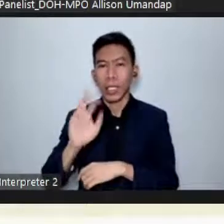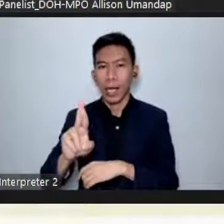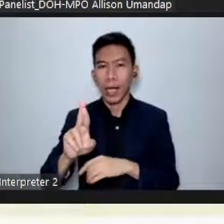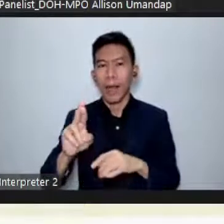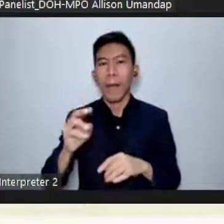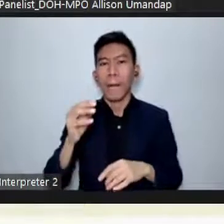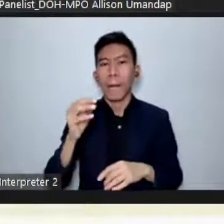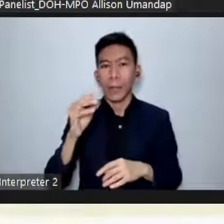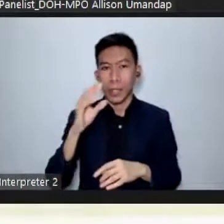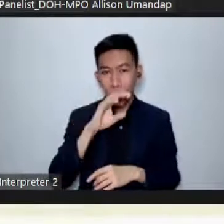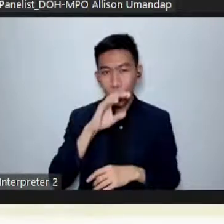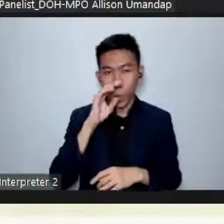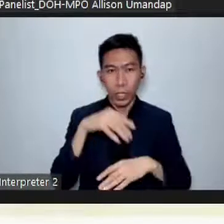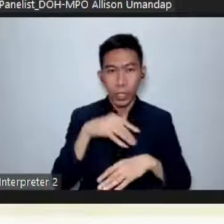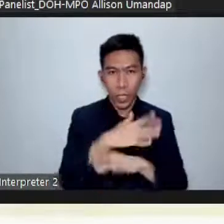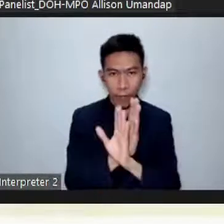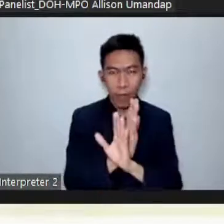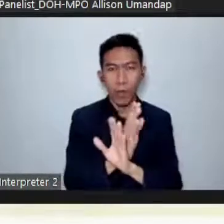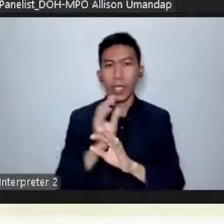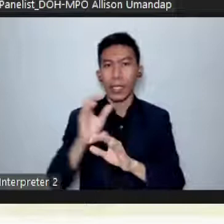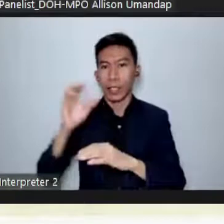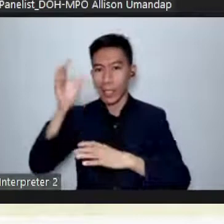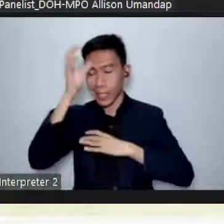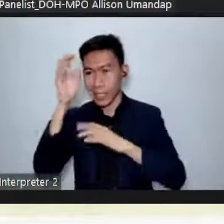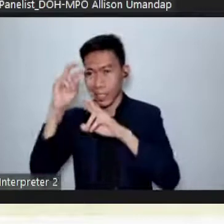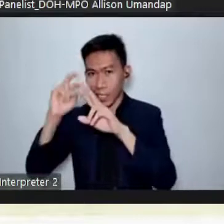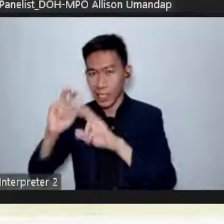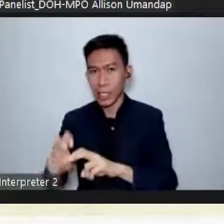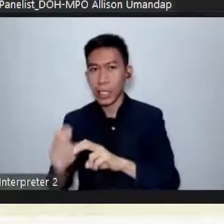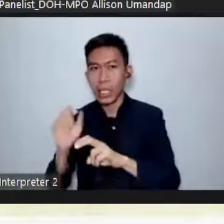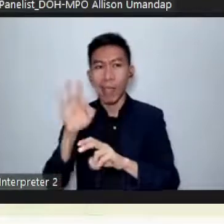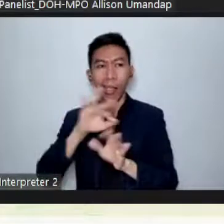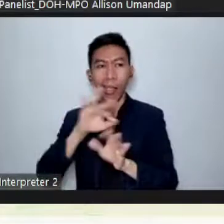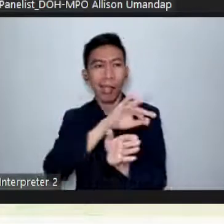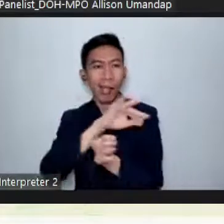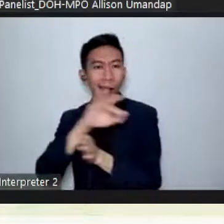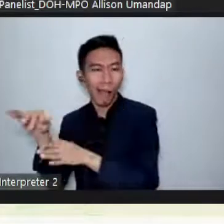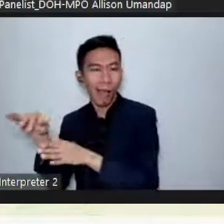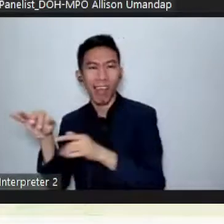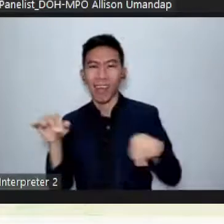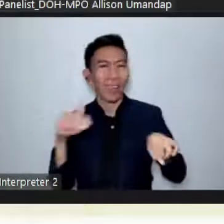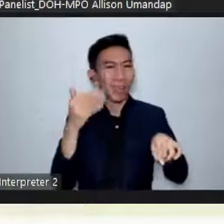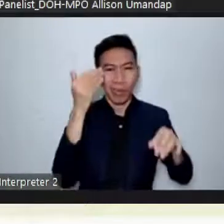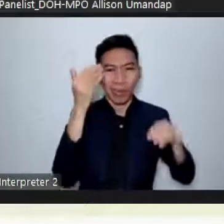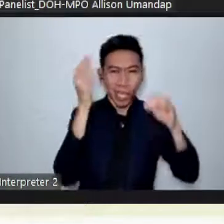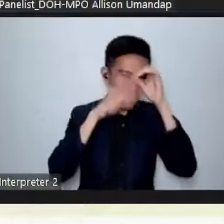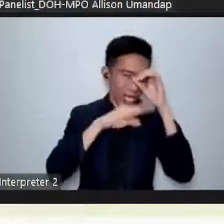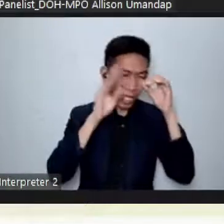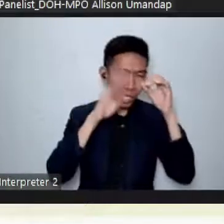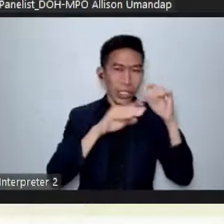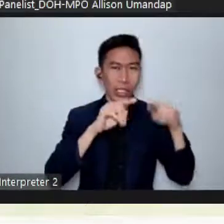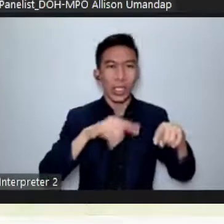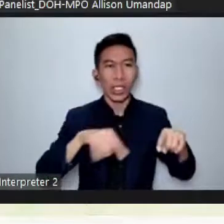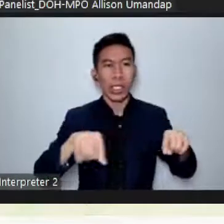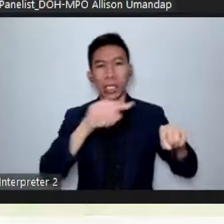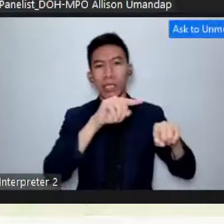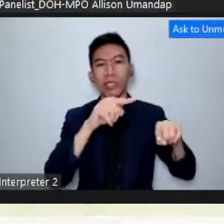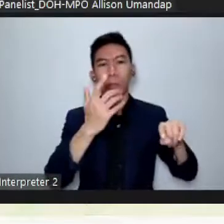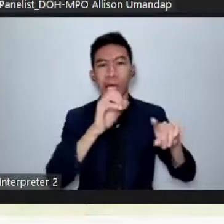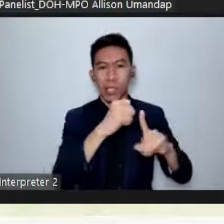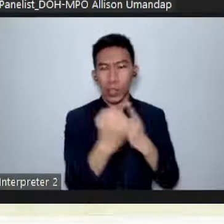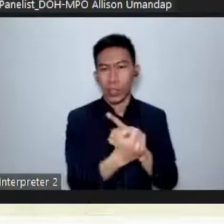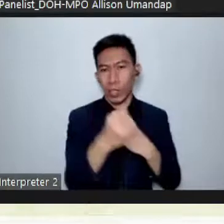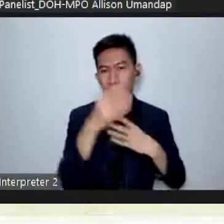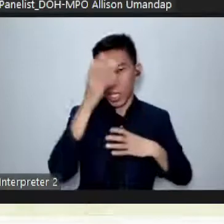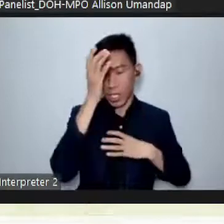and cancer researchers, without which we are blind in assessing the strength and opportunities we currently have and